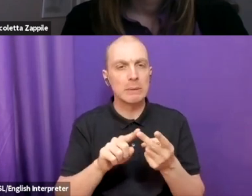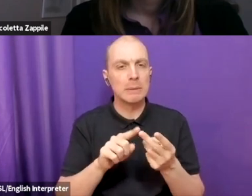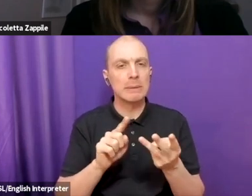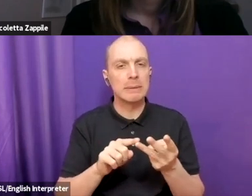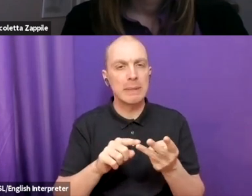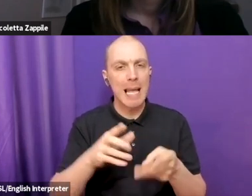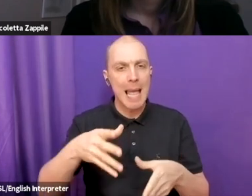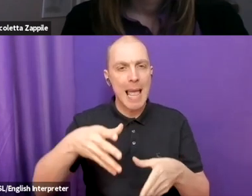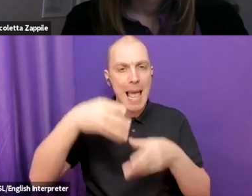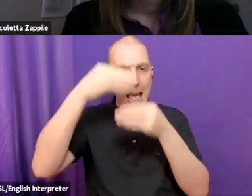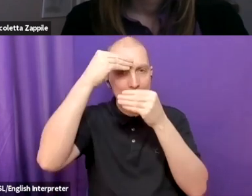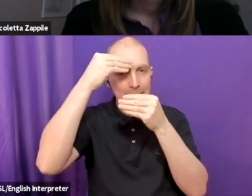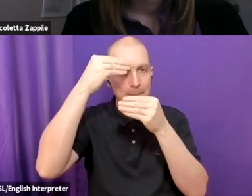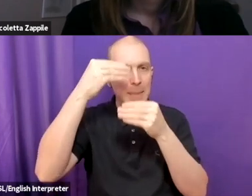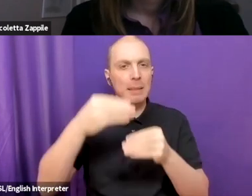remember right,